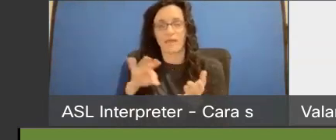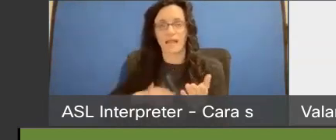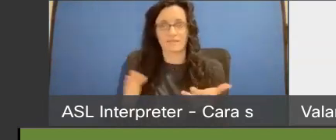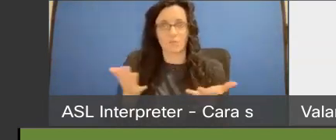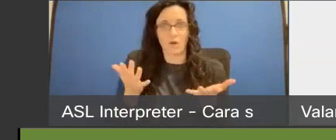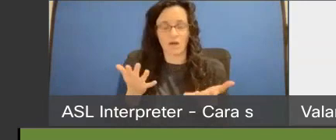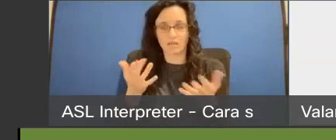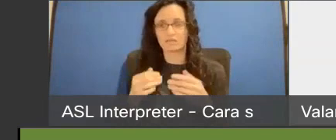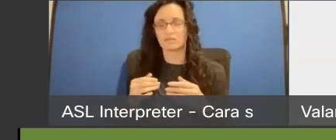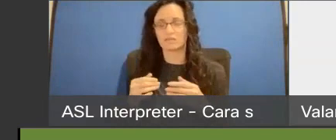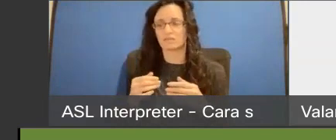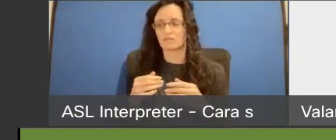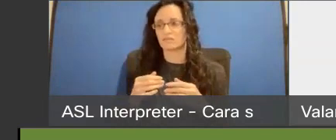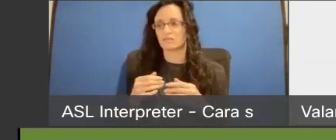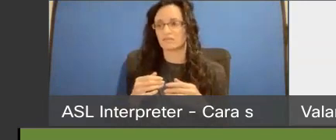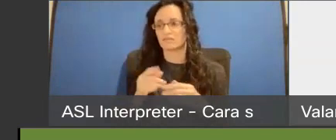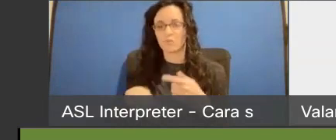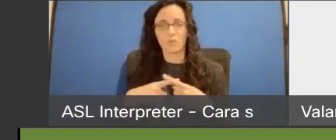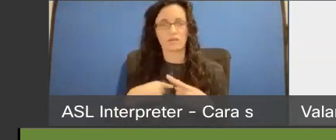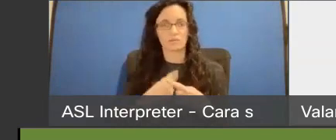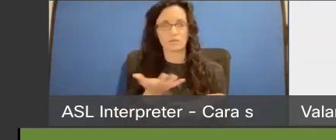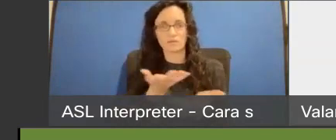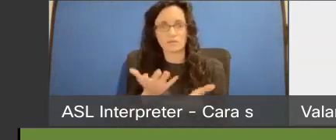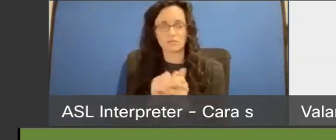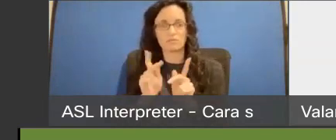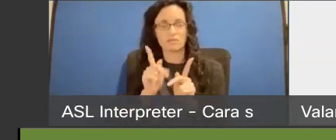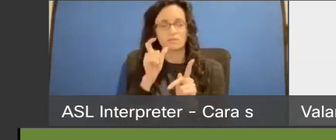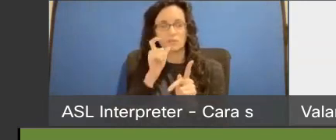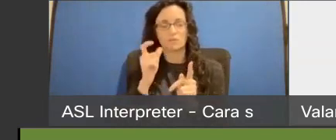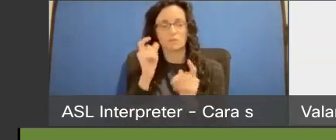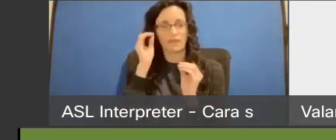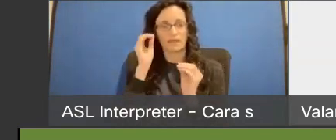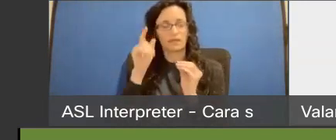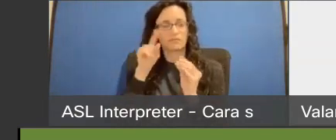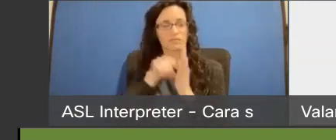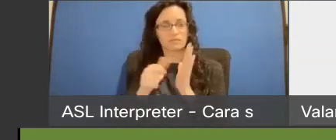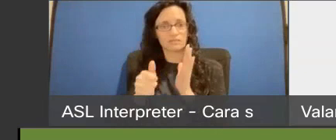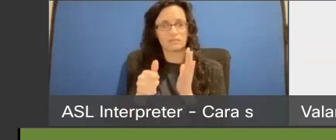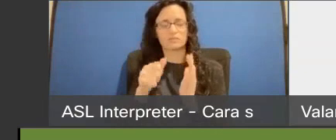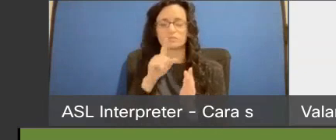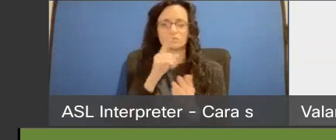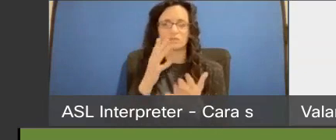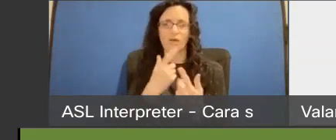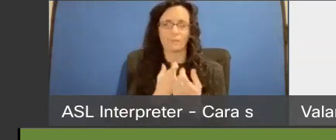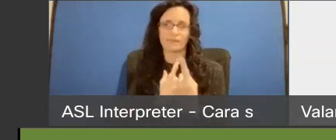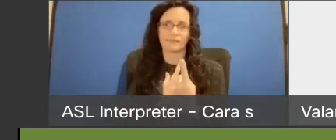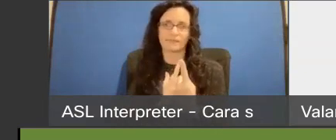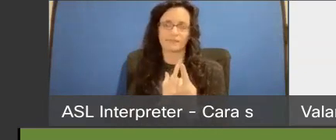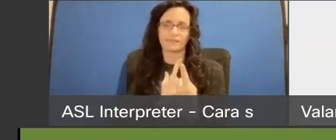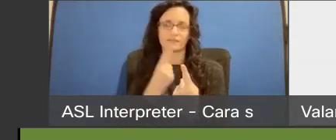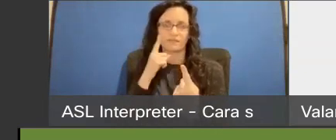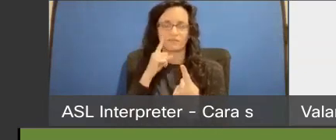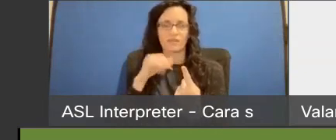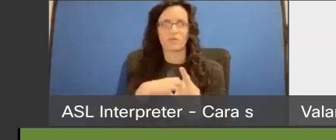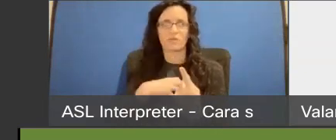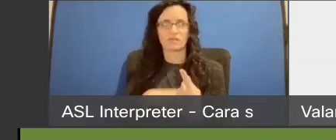who are talking with people and dealing with people who are thinking about suicide is to really develop this empathy for that suicidal wish, to